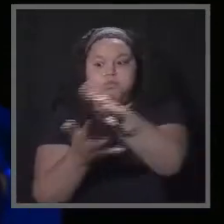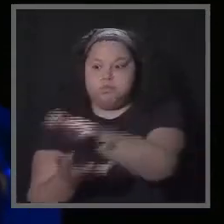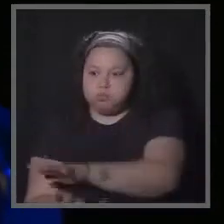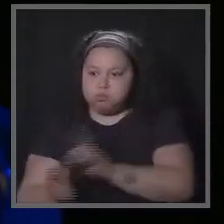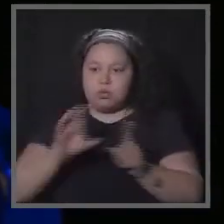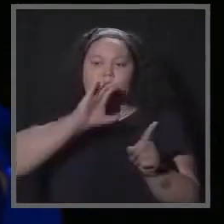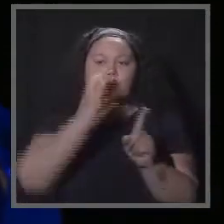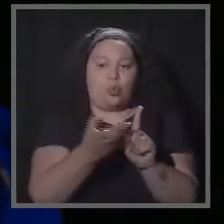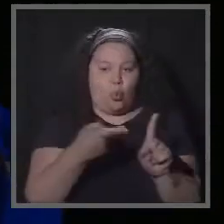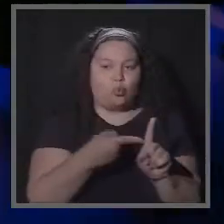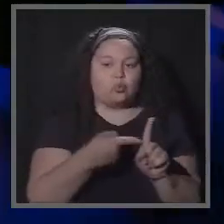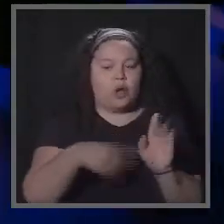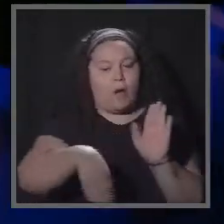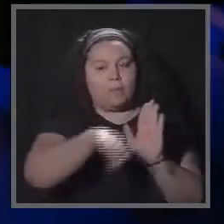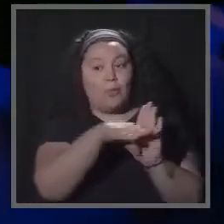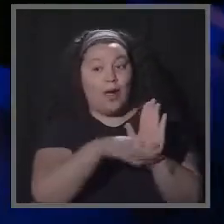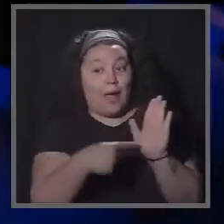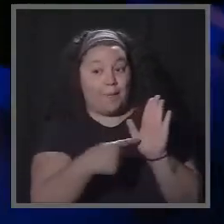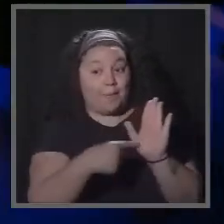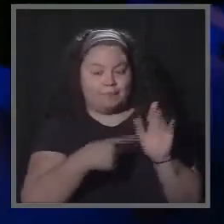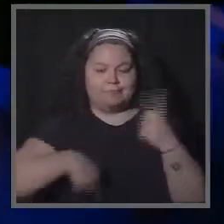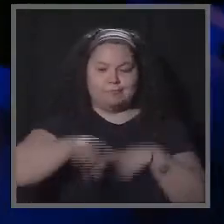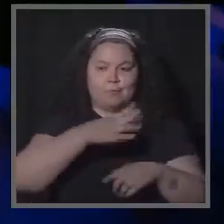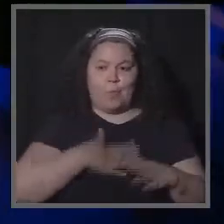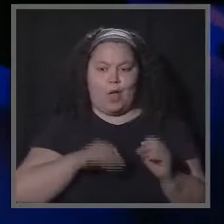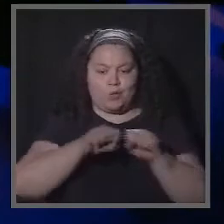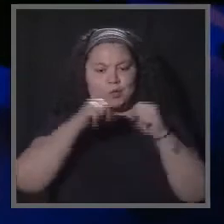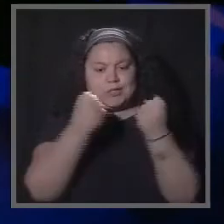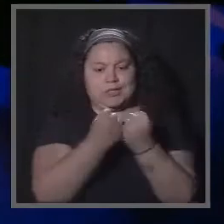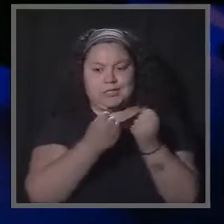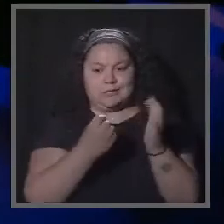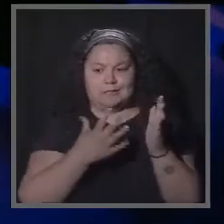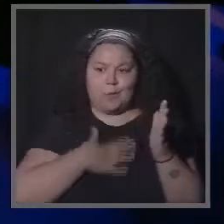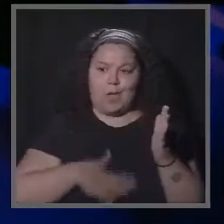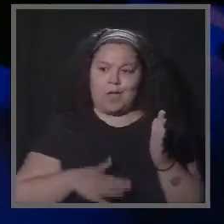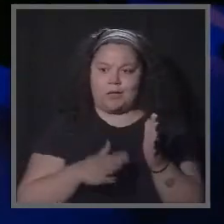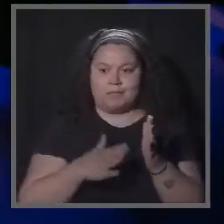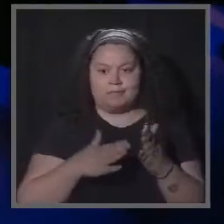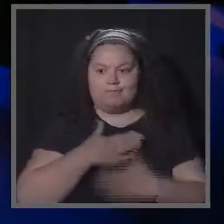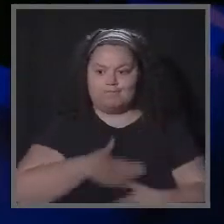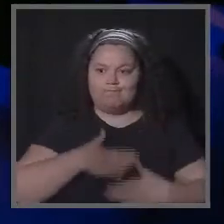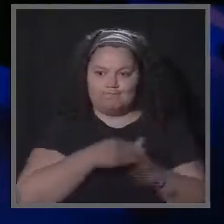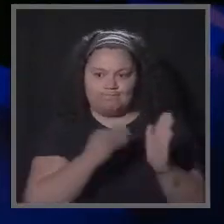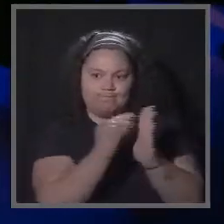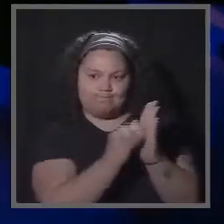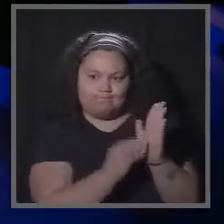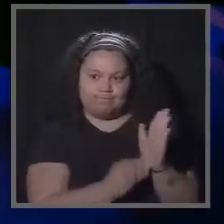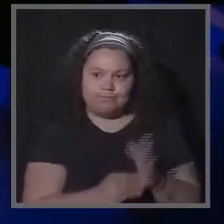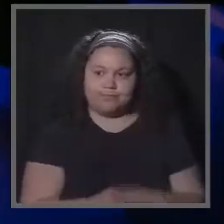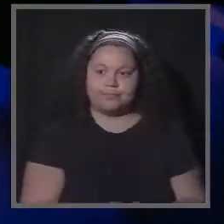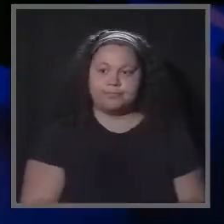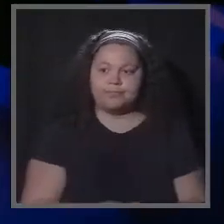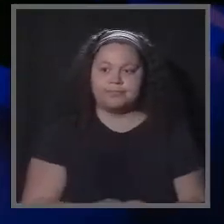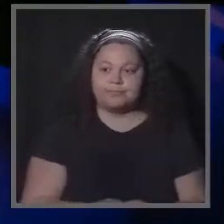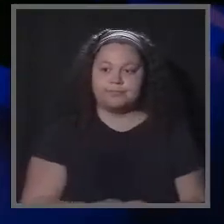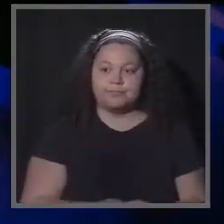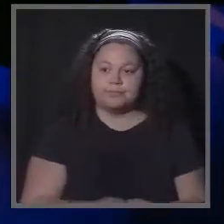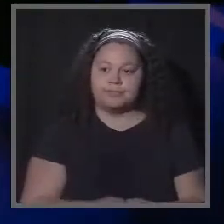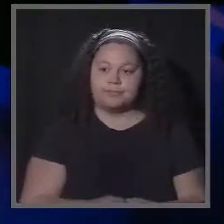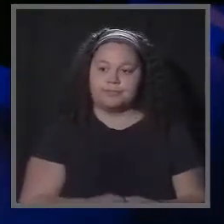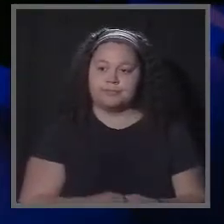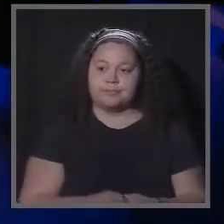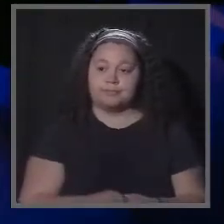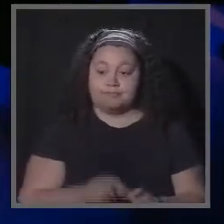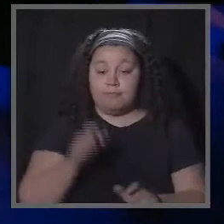on society in the program. And I take the opportunity of this opening plenary session with my distinguished